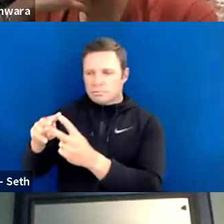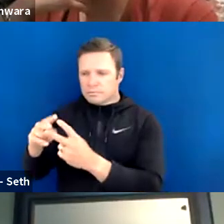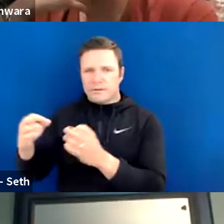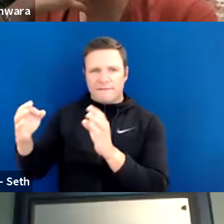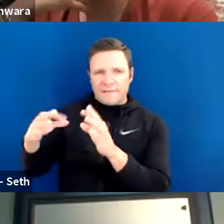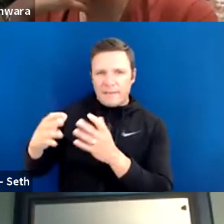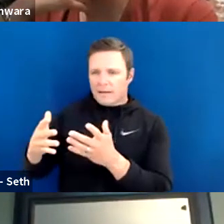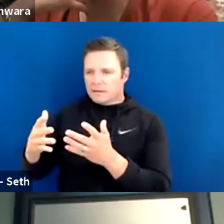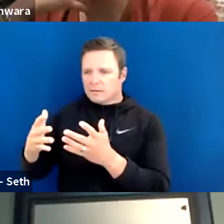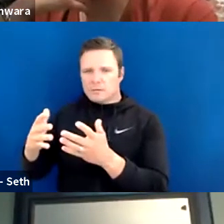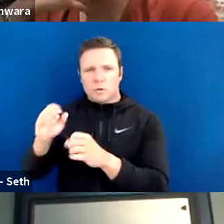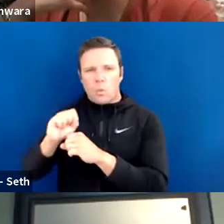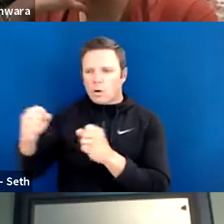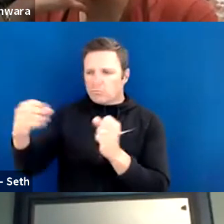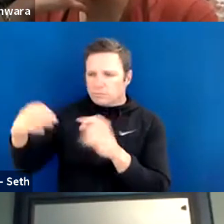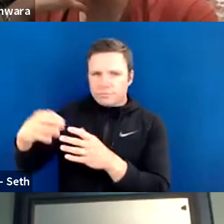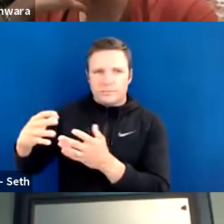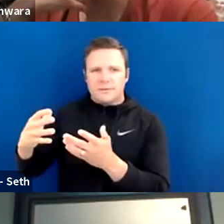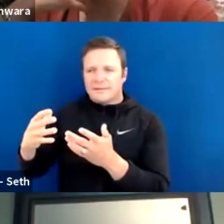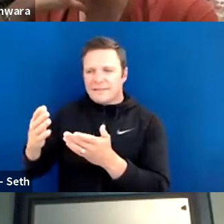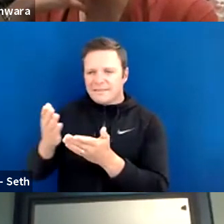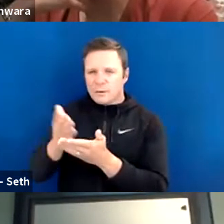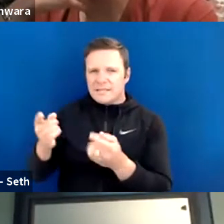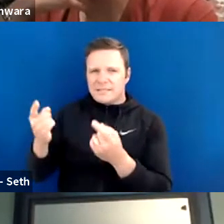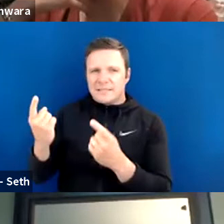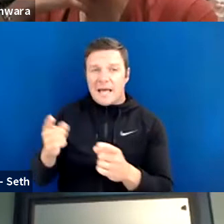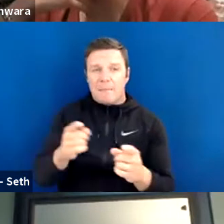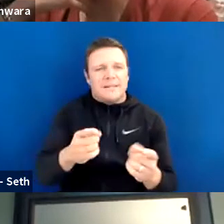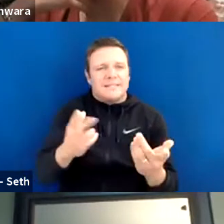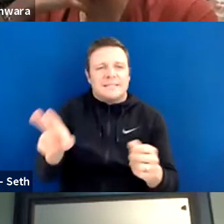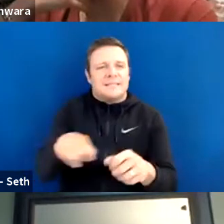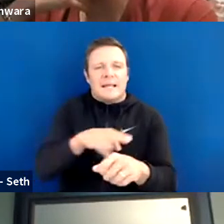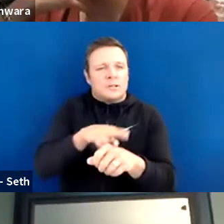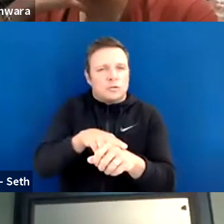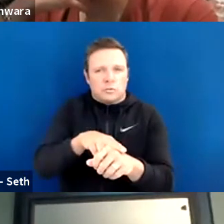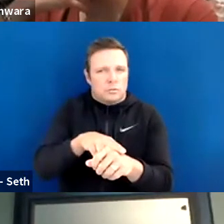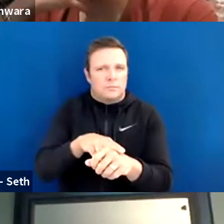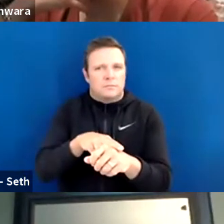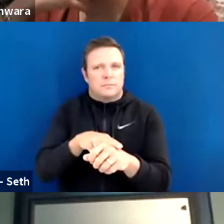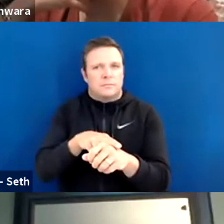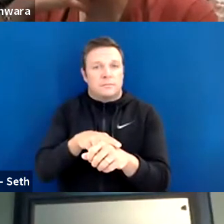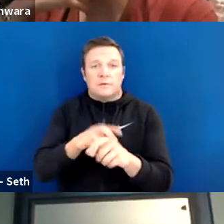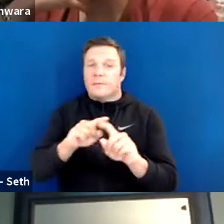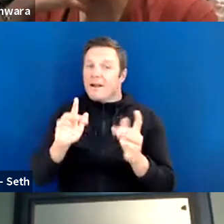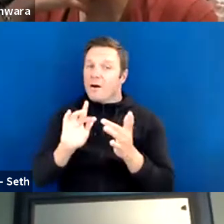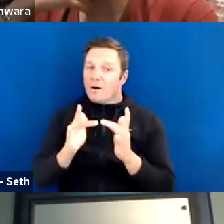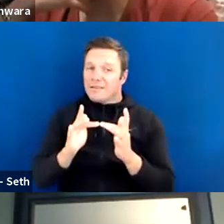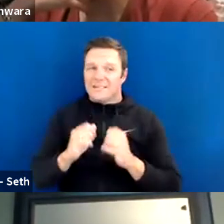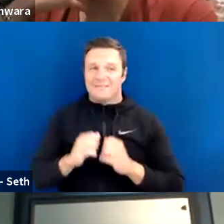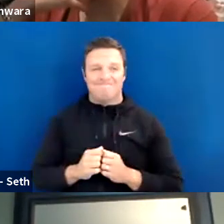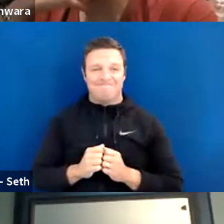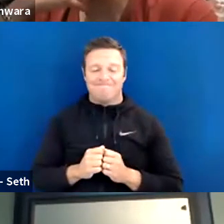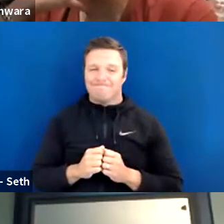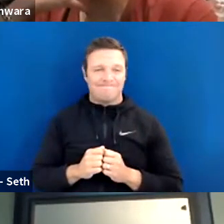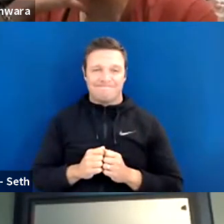stuff happens during class, and I never even thought about it. It was just such a regular part. But online, short of that